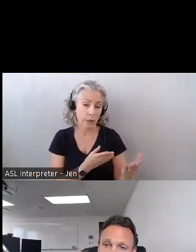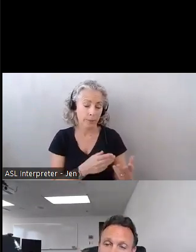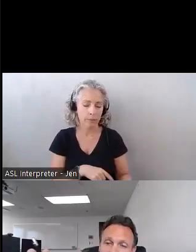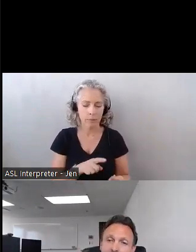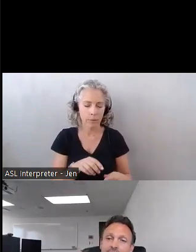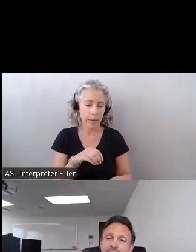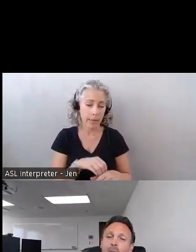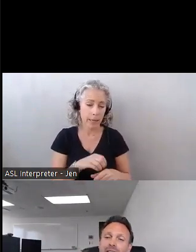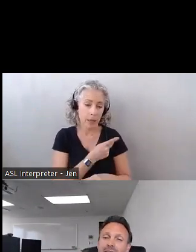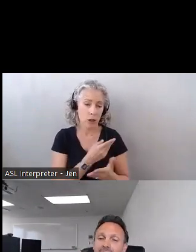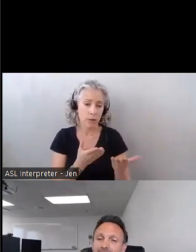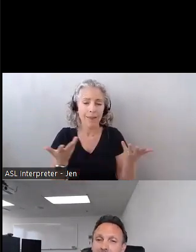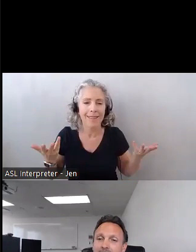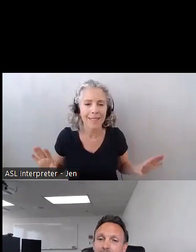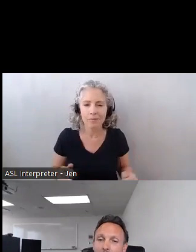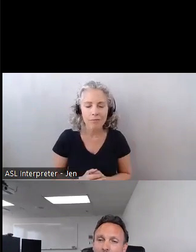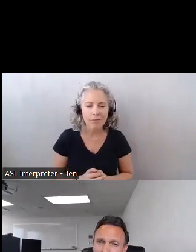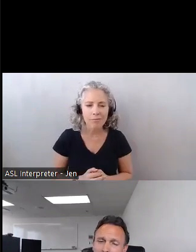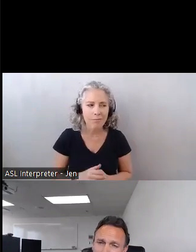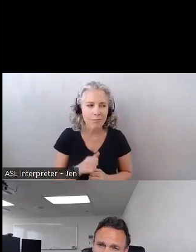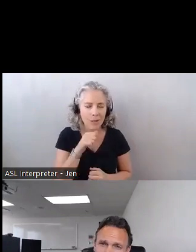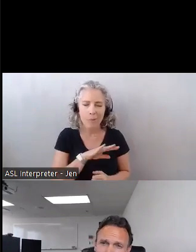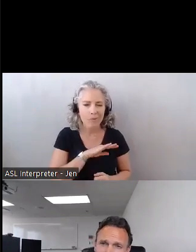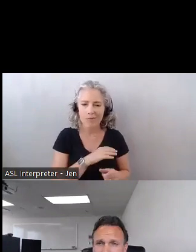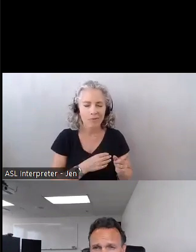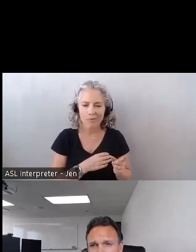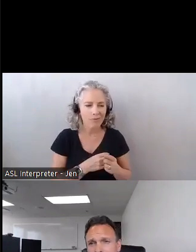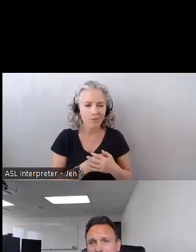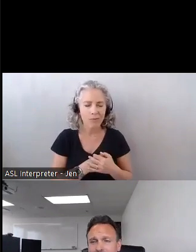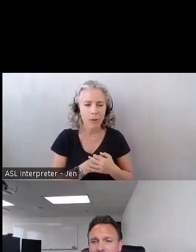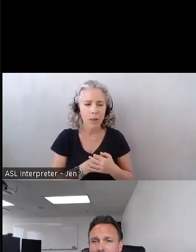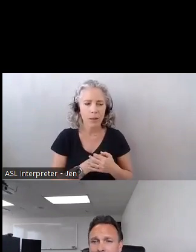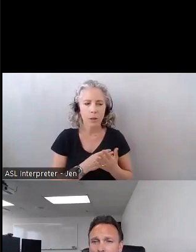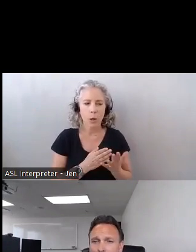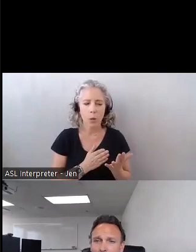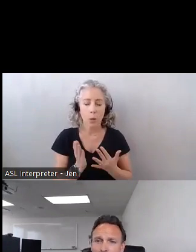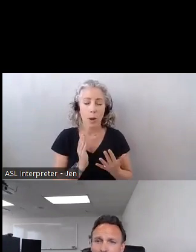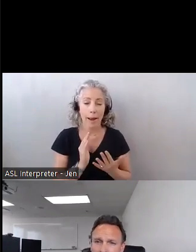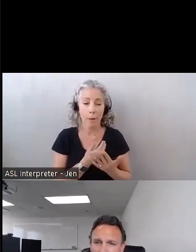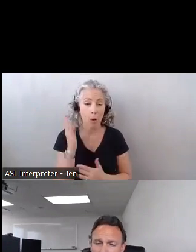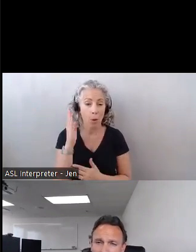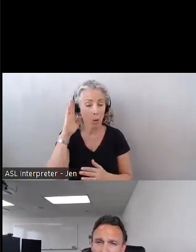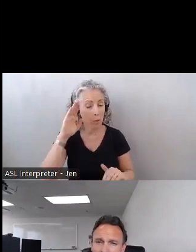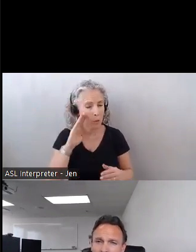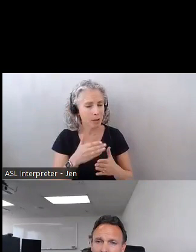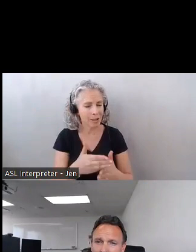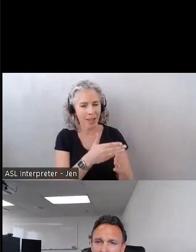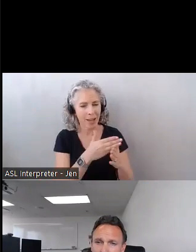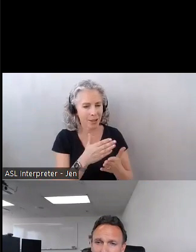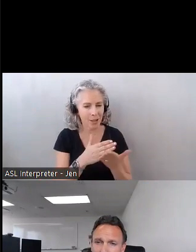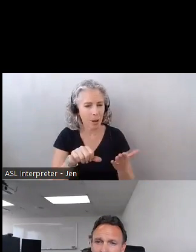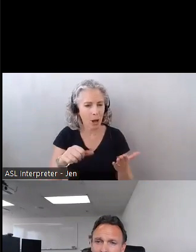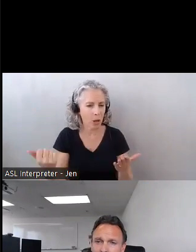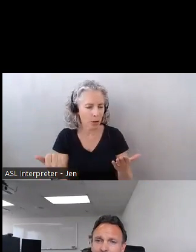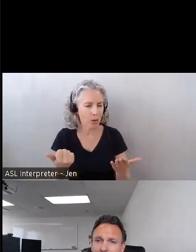inpatient services. That was not meeting the mark. So throughout the rest of our portion of the presentation, hopefully we're going to be able to share some of those other gaps